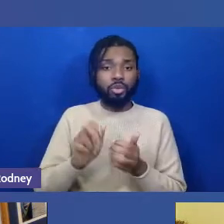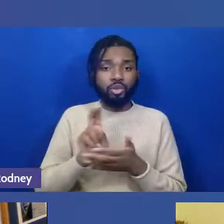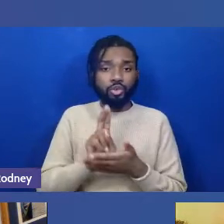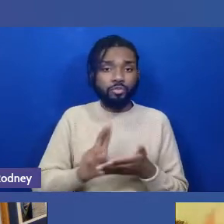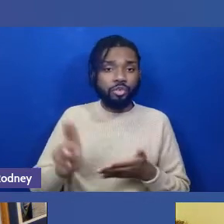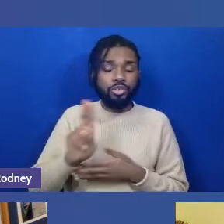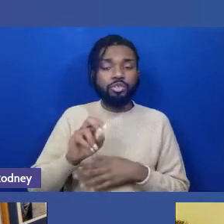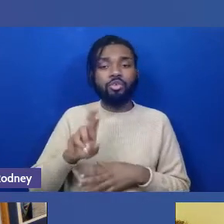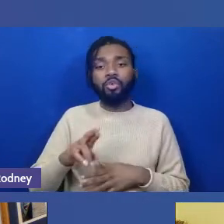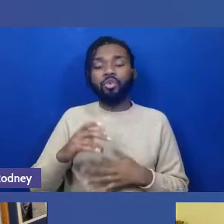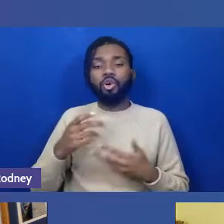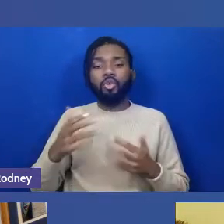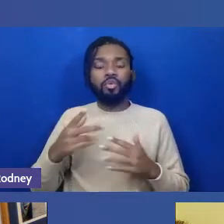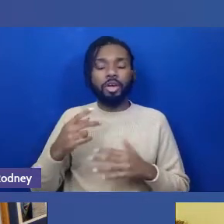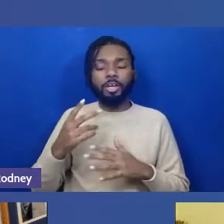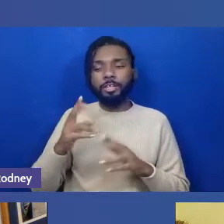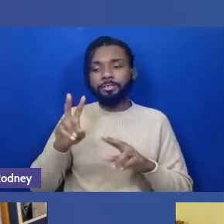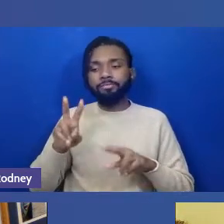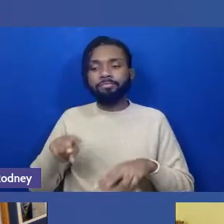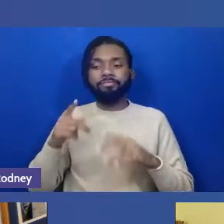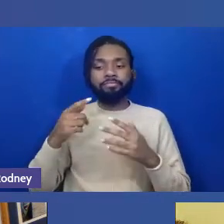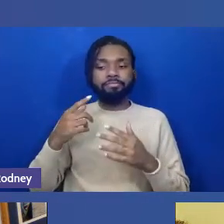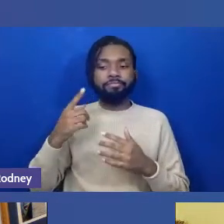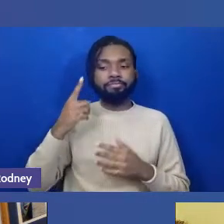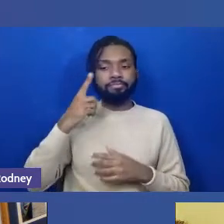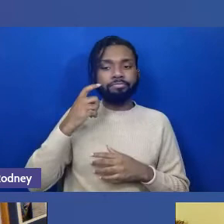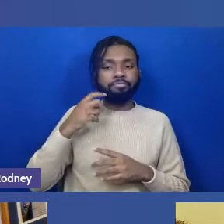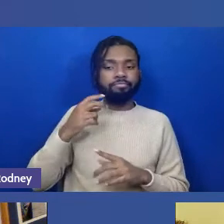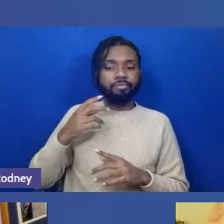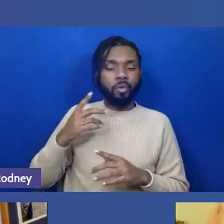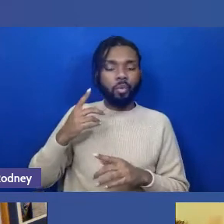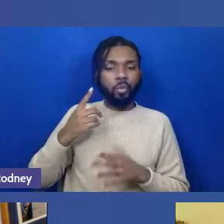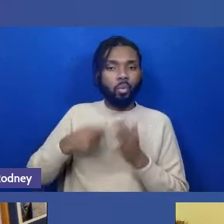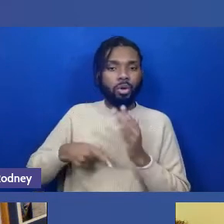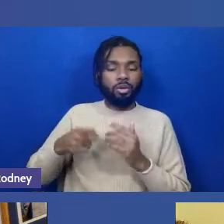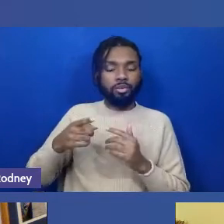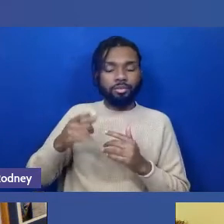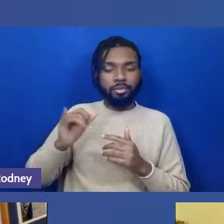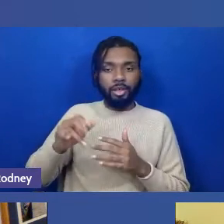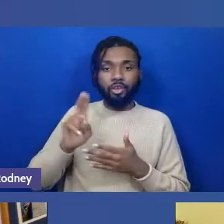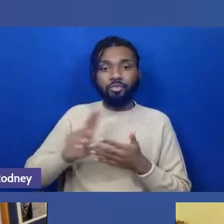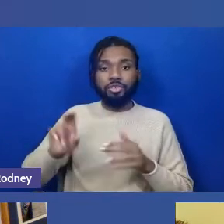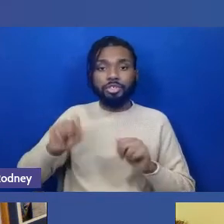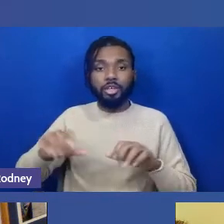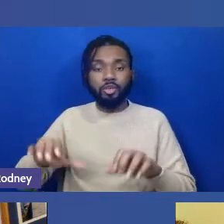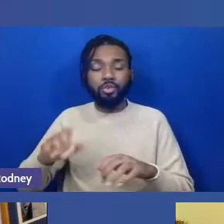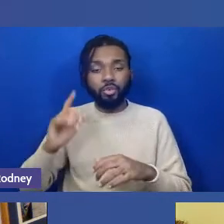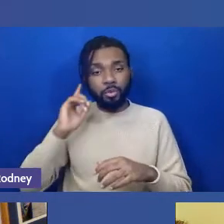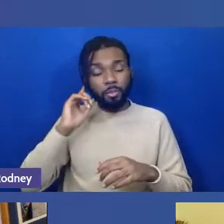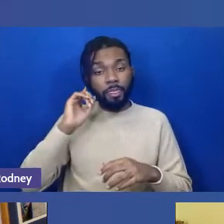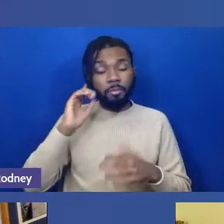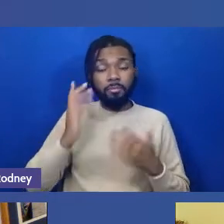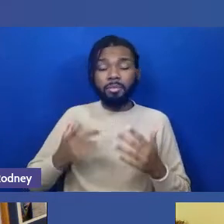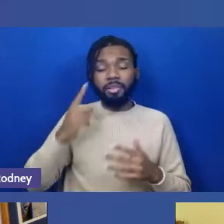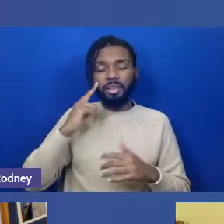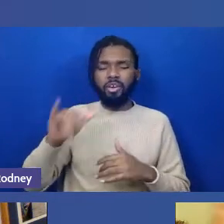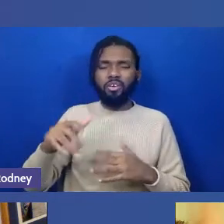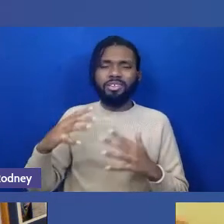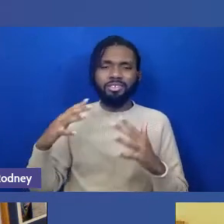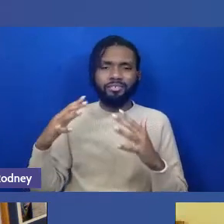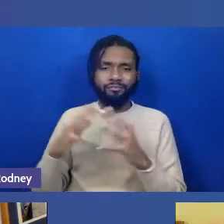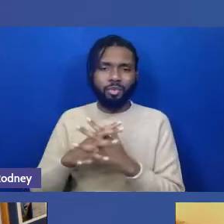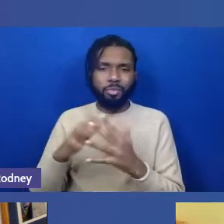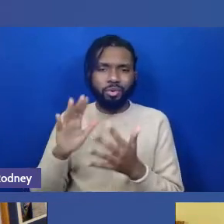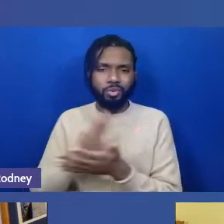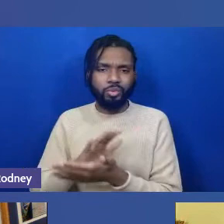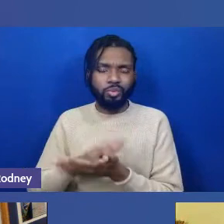prejudging what the cultural capacity of that university might be. You know, it's a big football school. They're not even going to come to shows on Saturdays. All the parameters